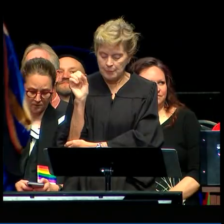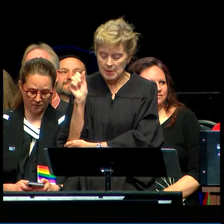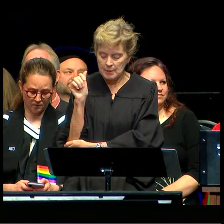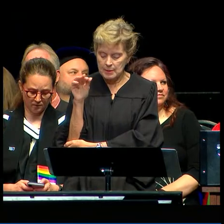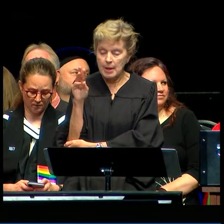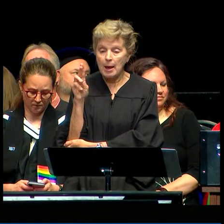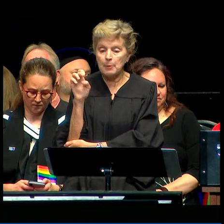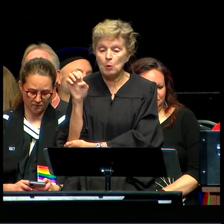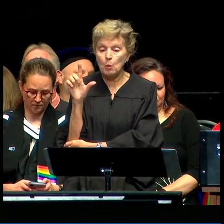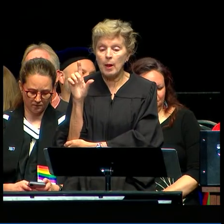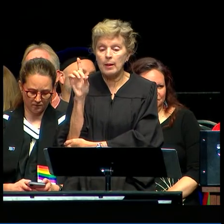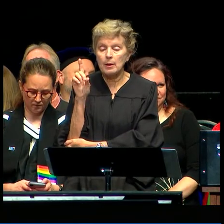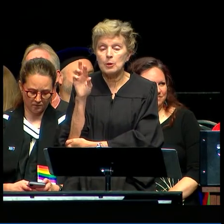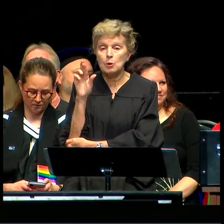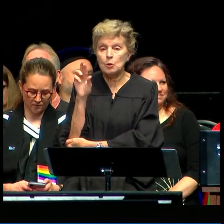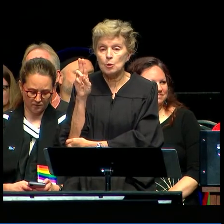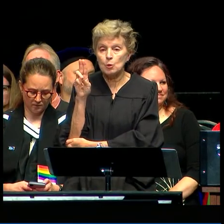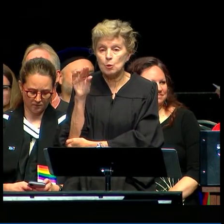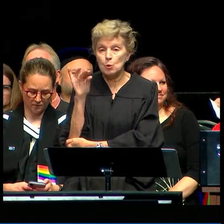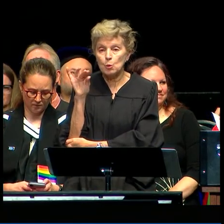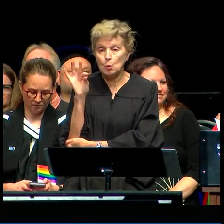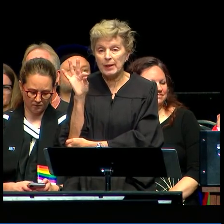Samuel Dreef, with distinction.